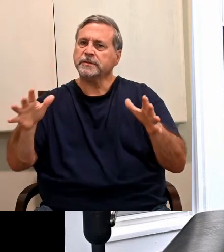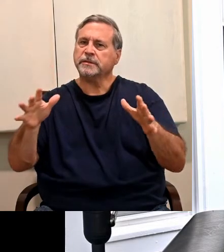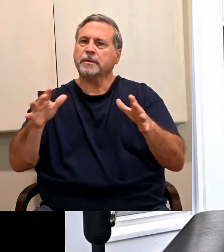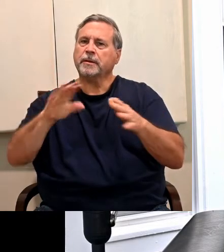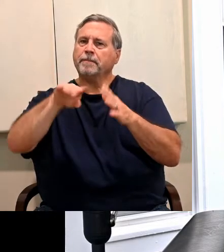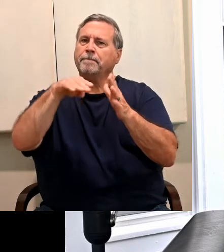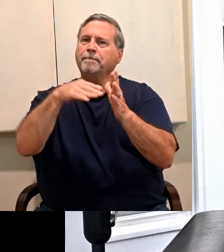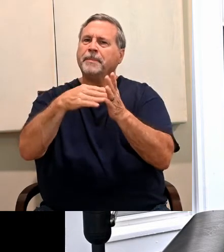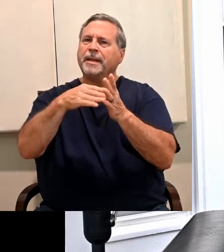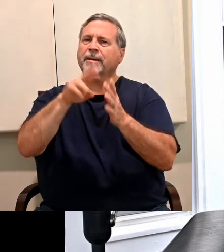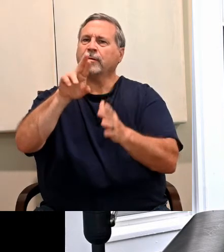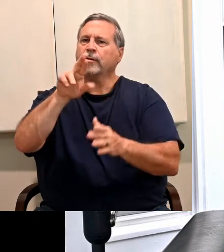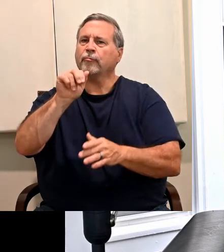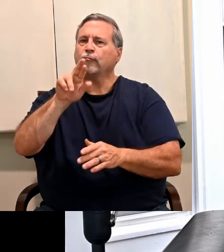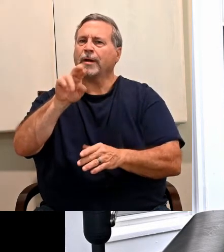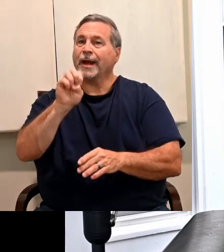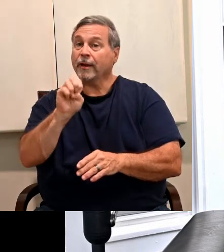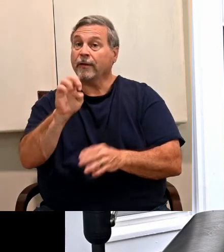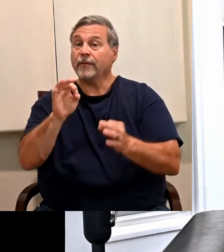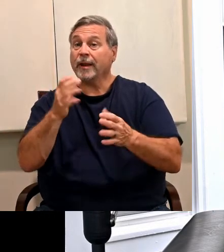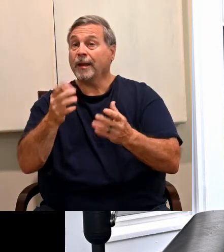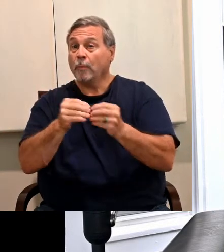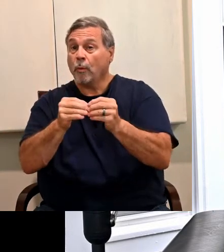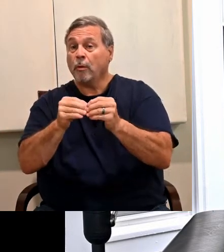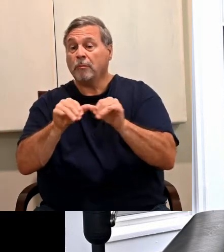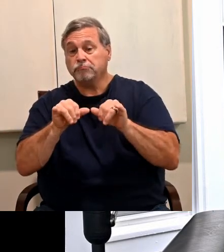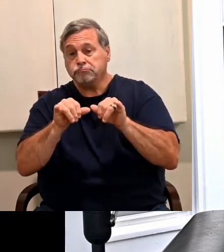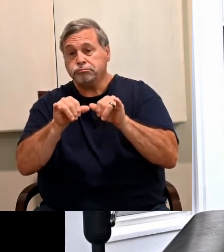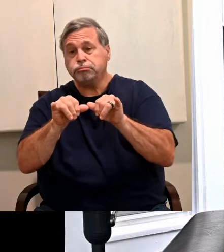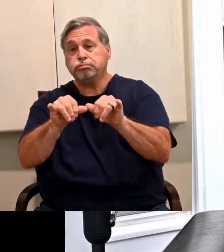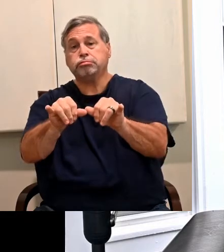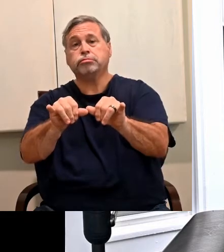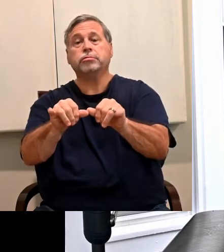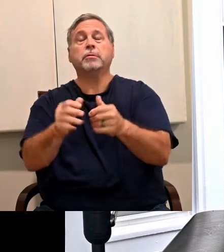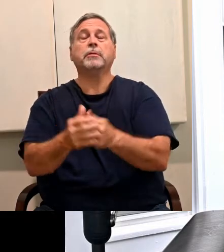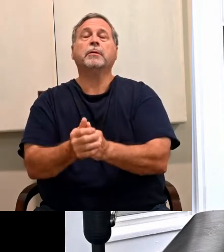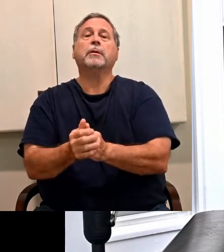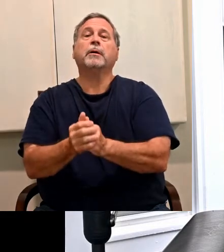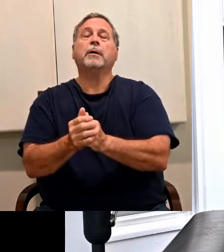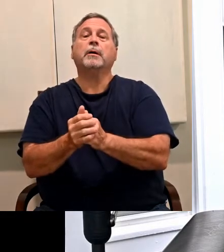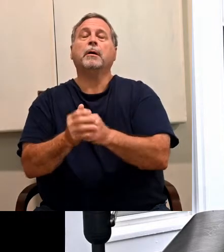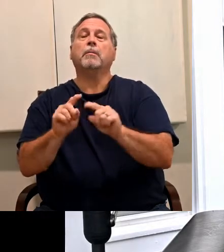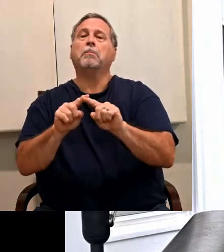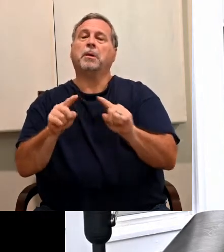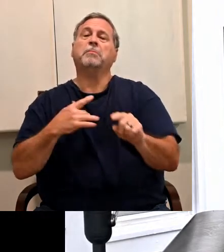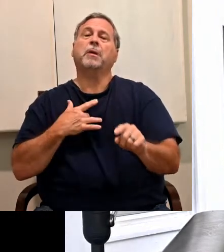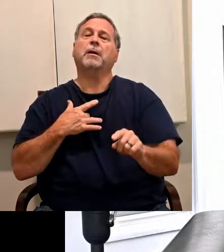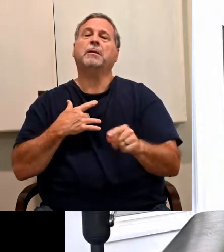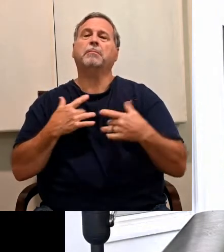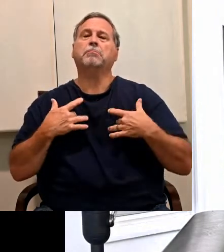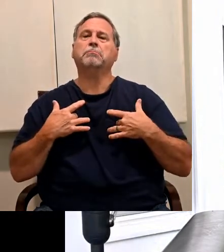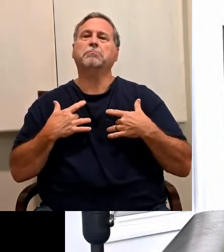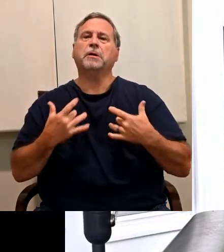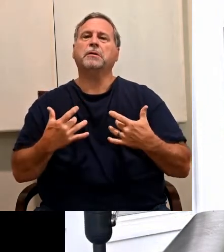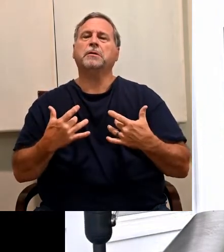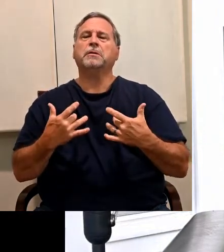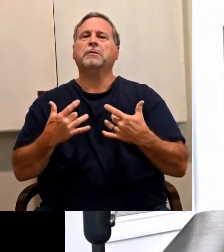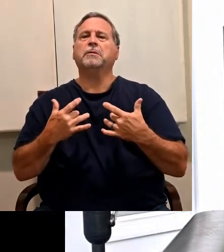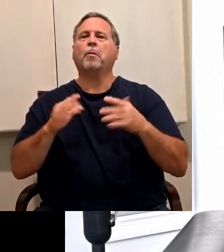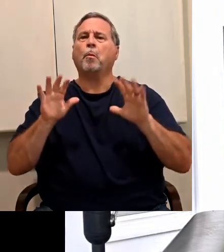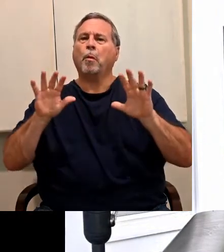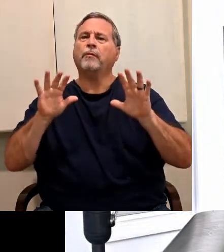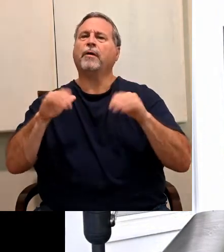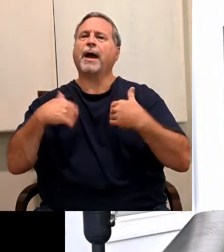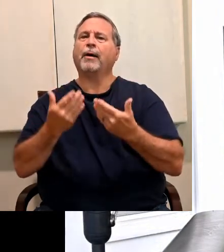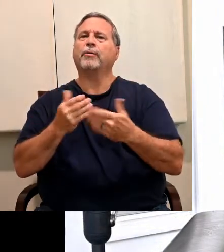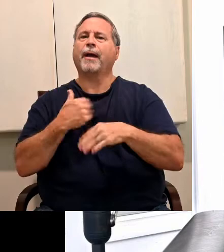done. So it's going to be a medium rare. Now, if you like it better than that, leave it in longer. But I find